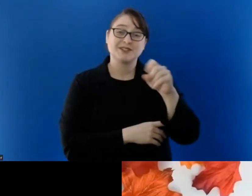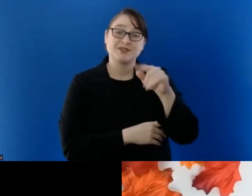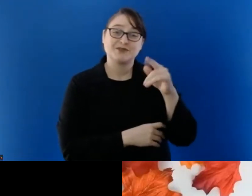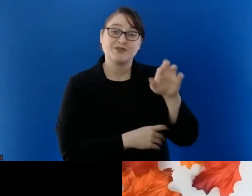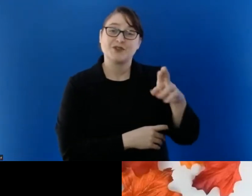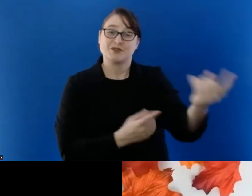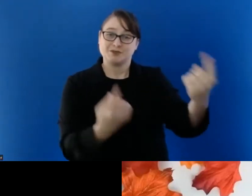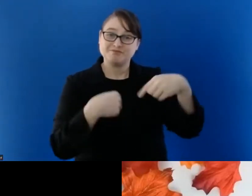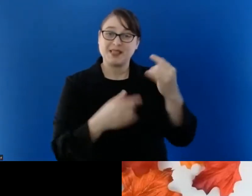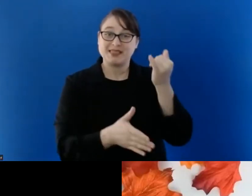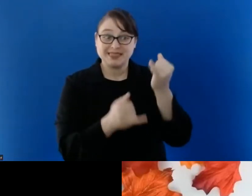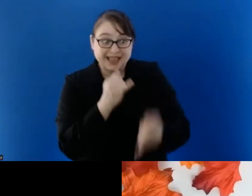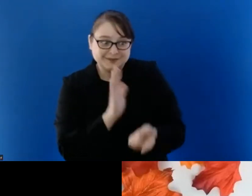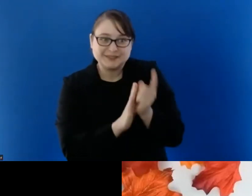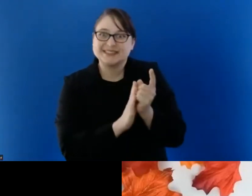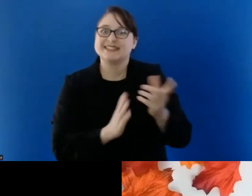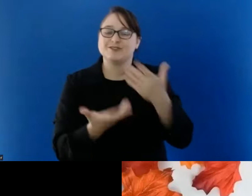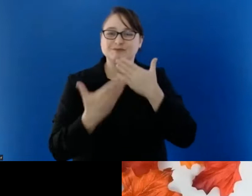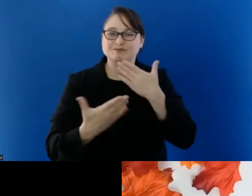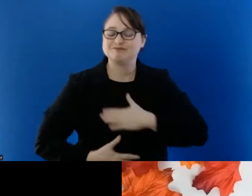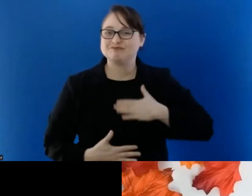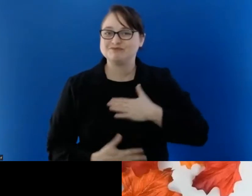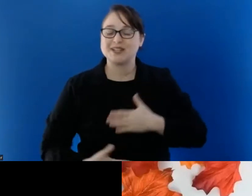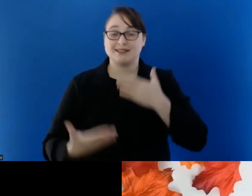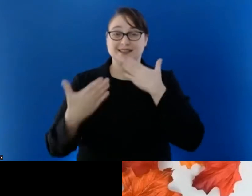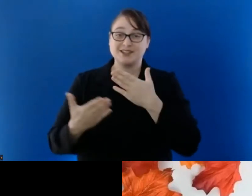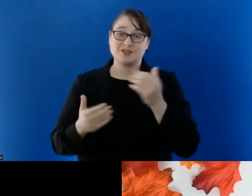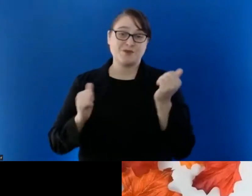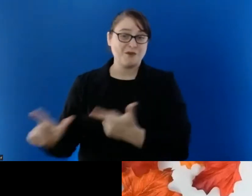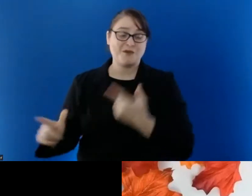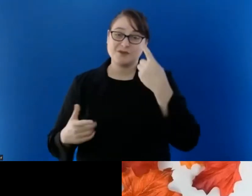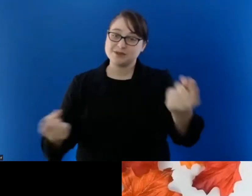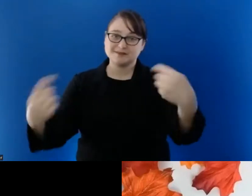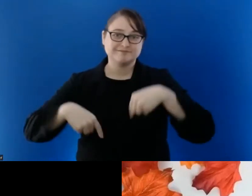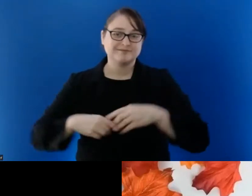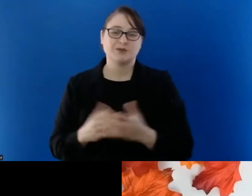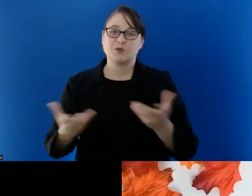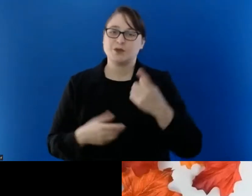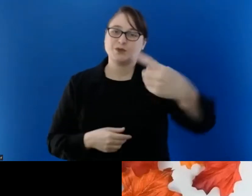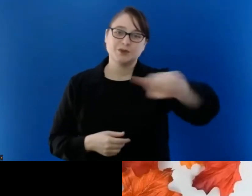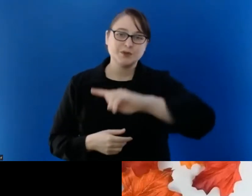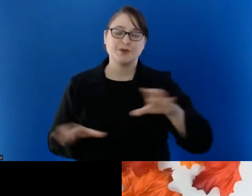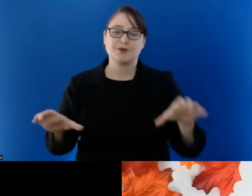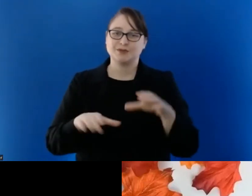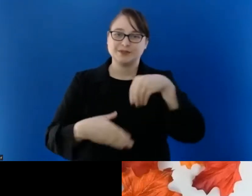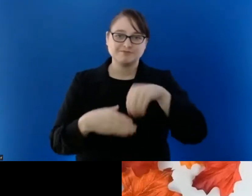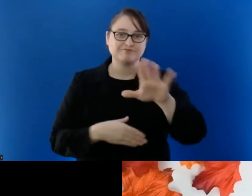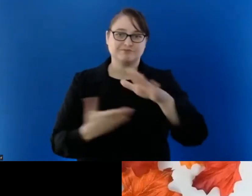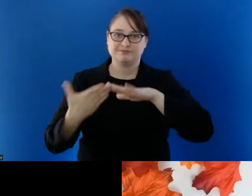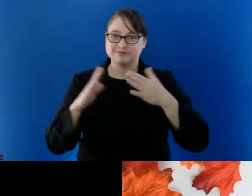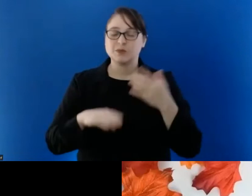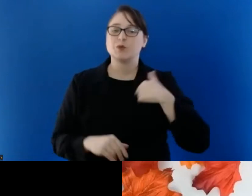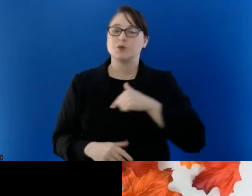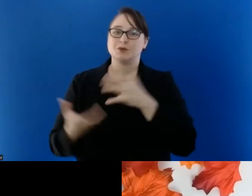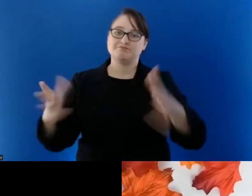expertise. We really appreciate it. And thank you all for coming and what you are doing in your communities. We know that